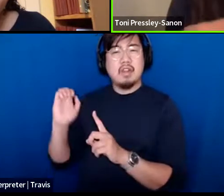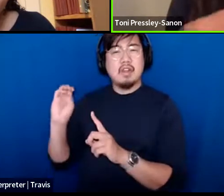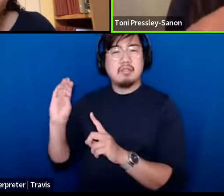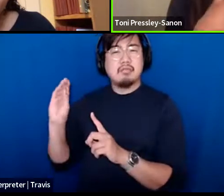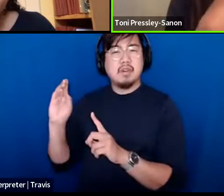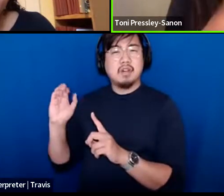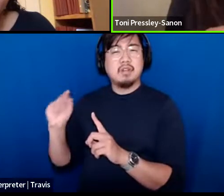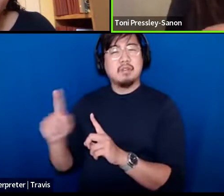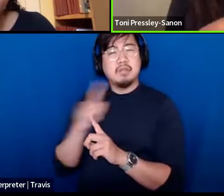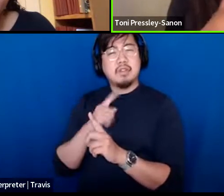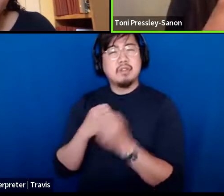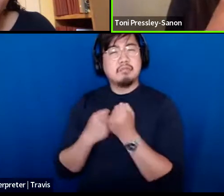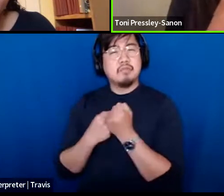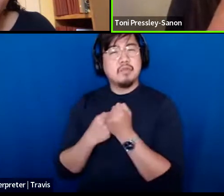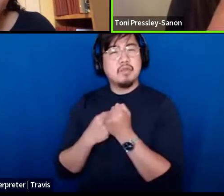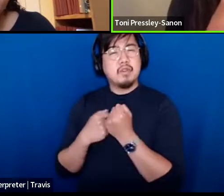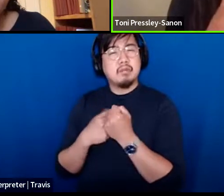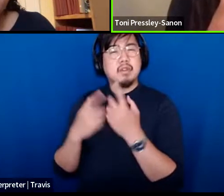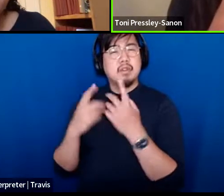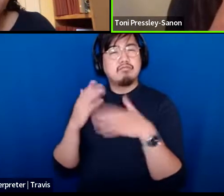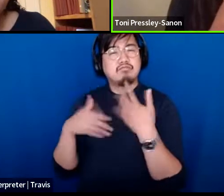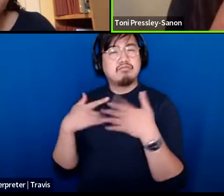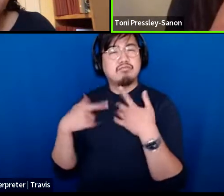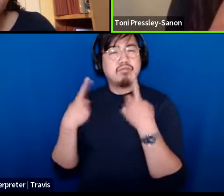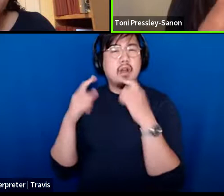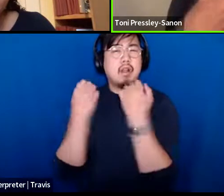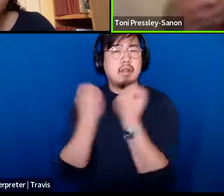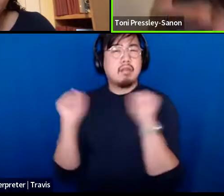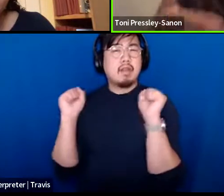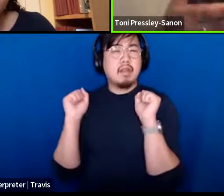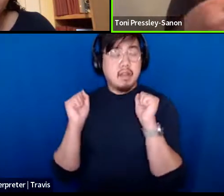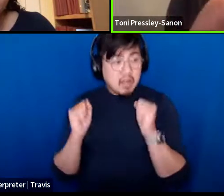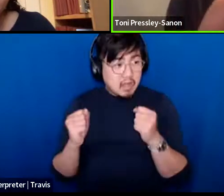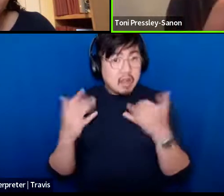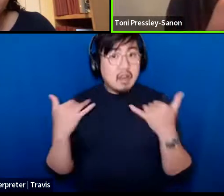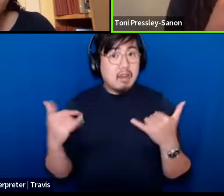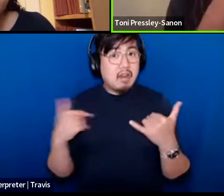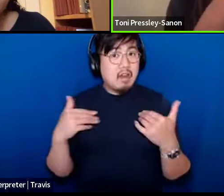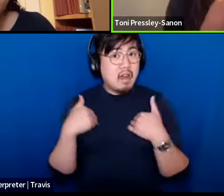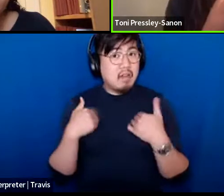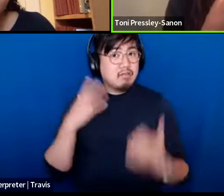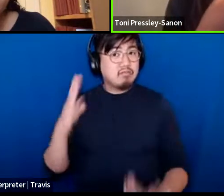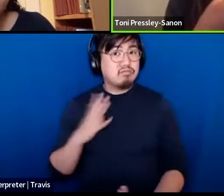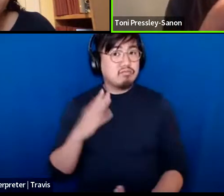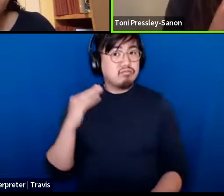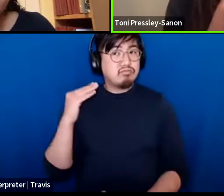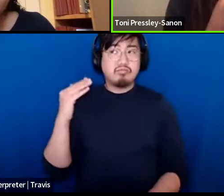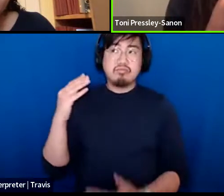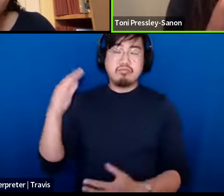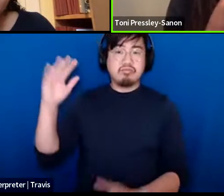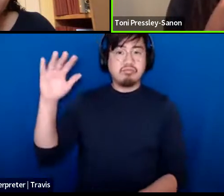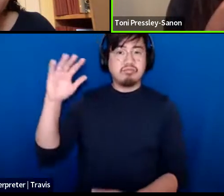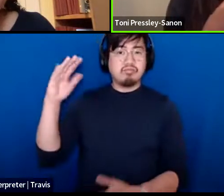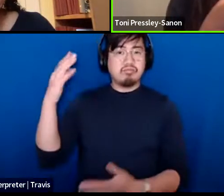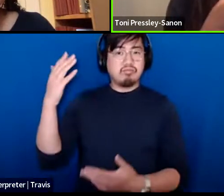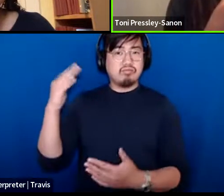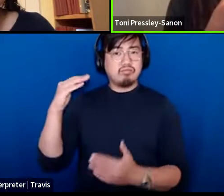given the platform that I have, given the position that I have, this is kind of what I need to do?